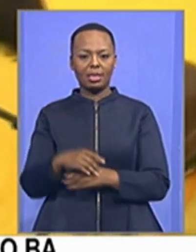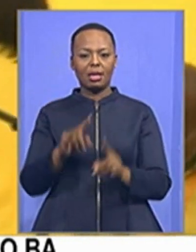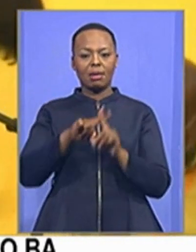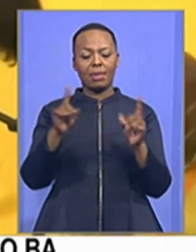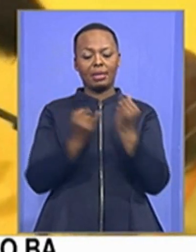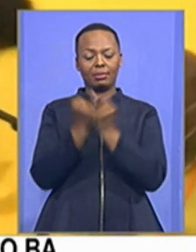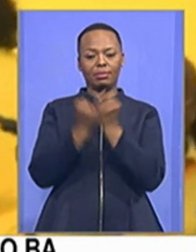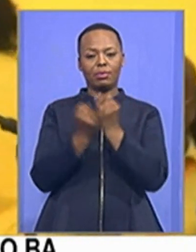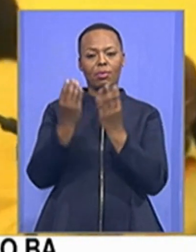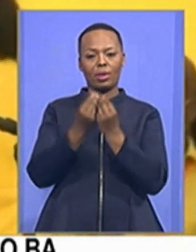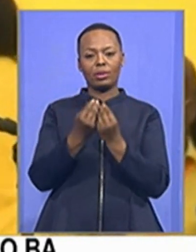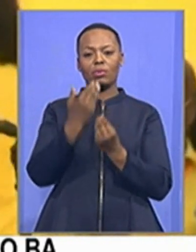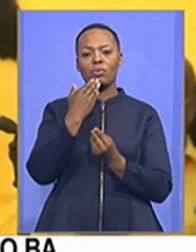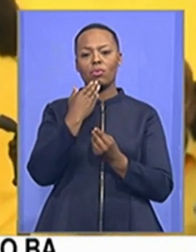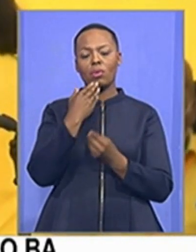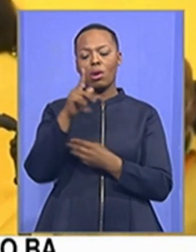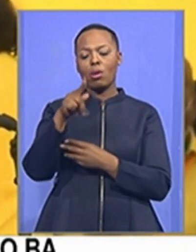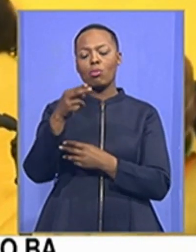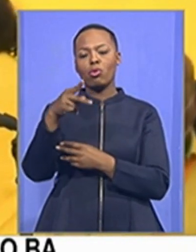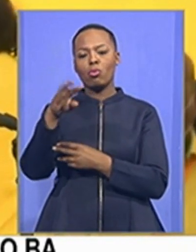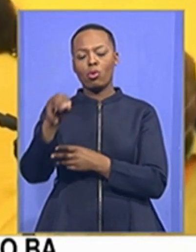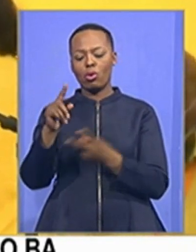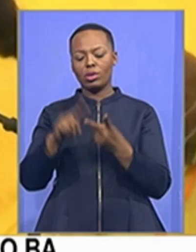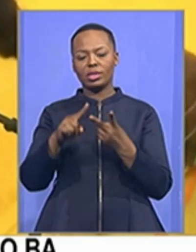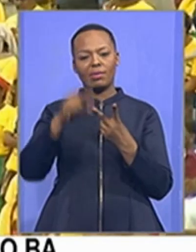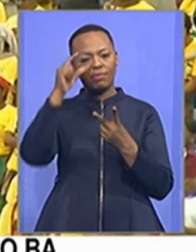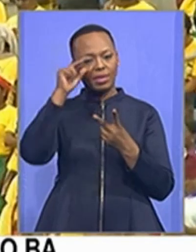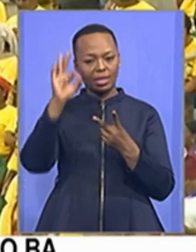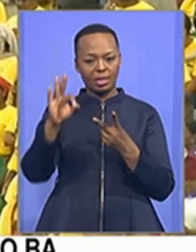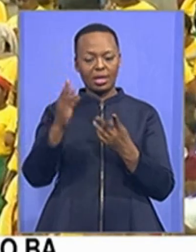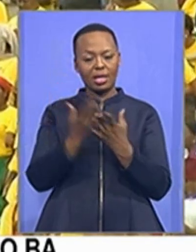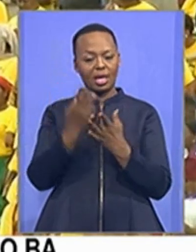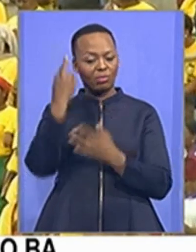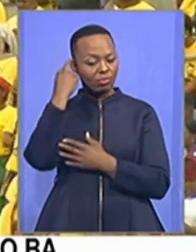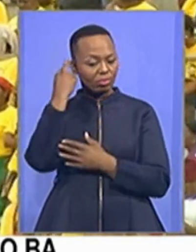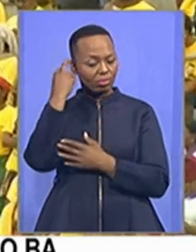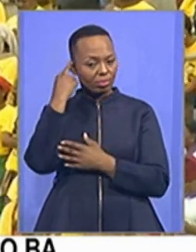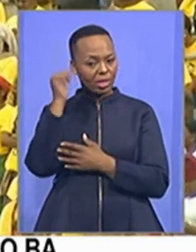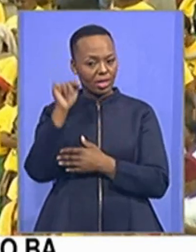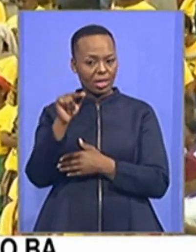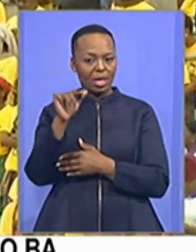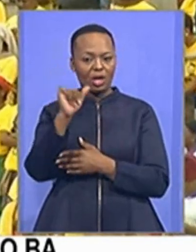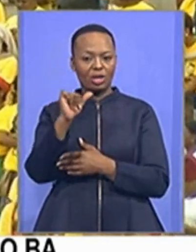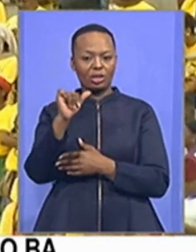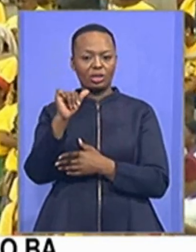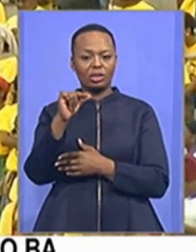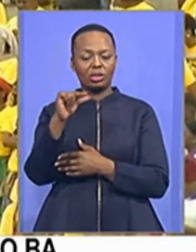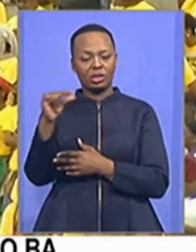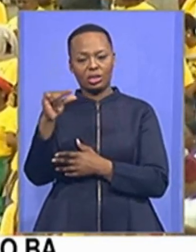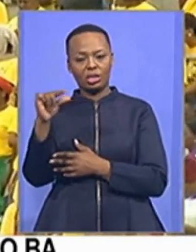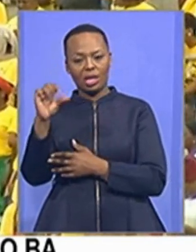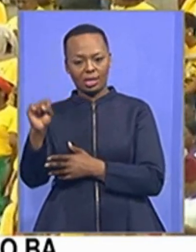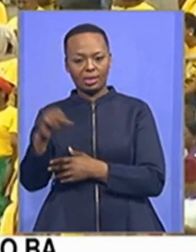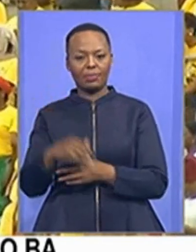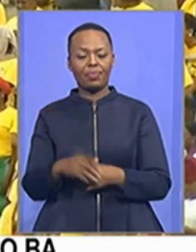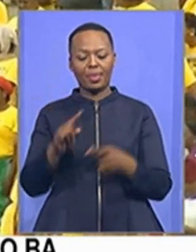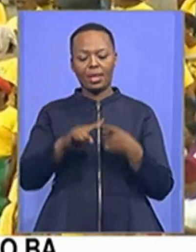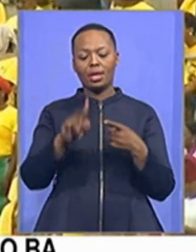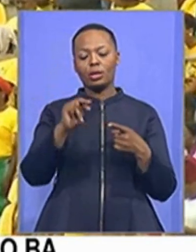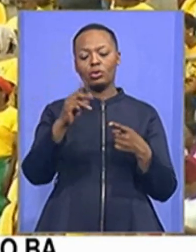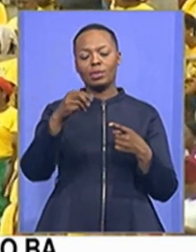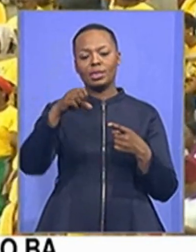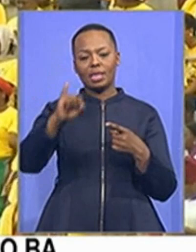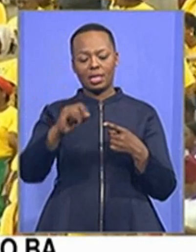e maatla magareng ga Phumulo Maswale le Fikile Mbalula. Mdumiseni Ntuli, and the total tally